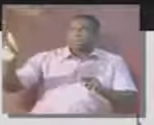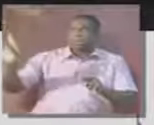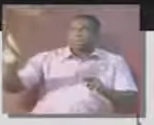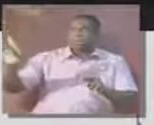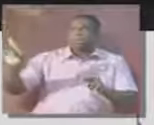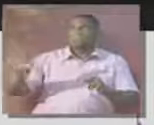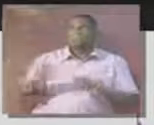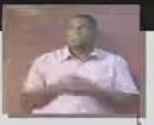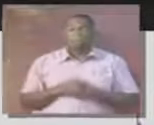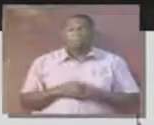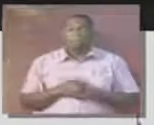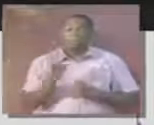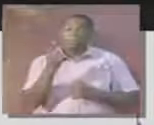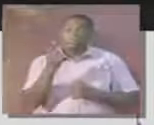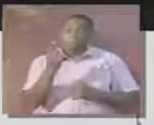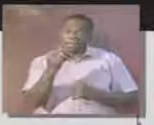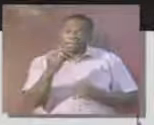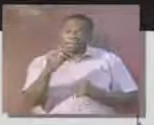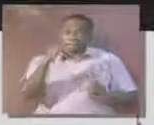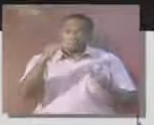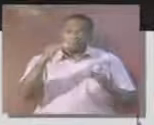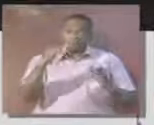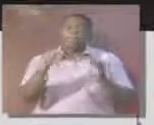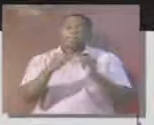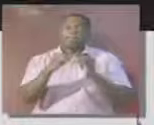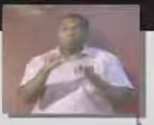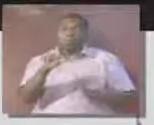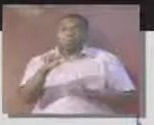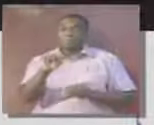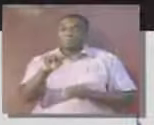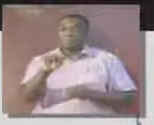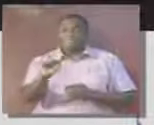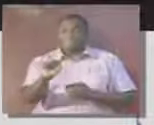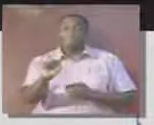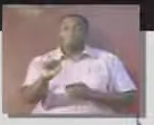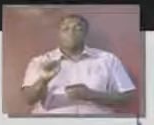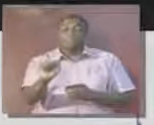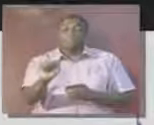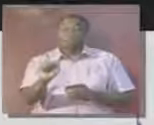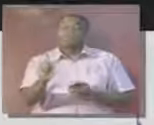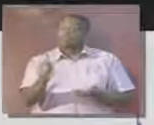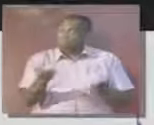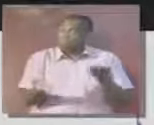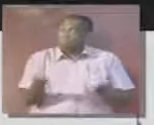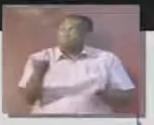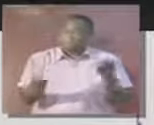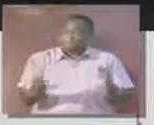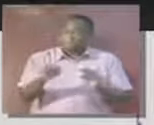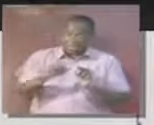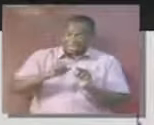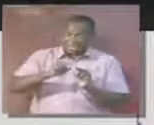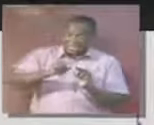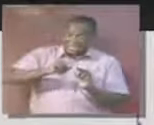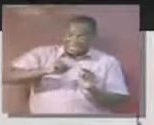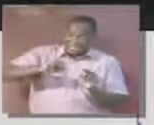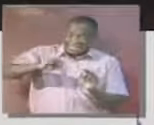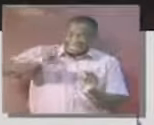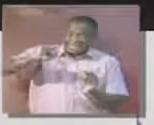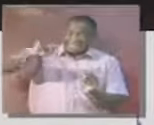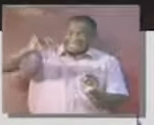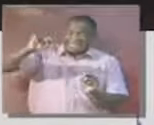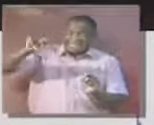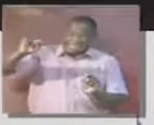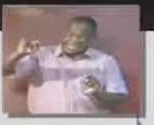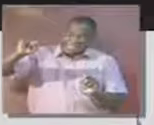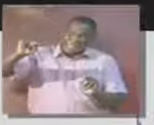know that additional data will still come in, and those figures, the heights of those bars may change. So the main message from this particular